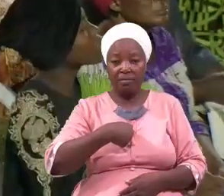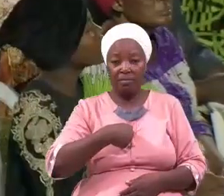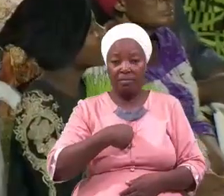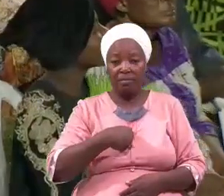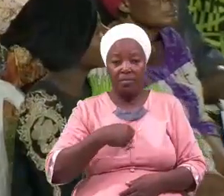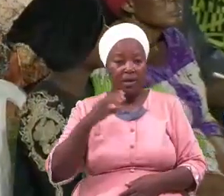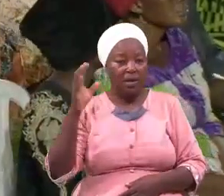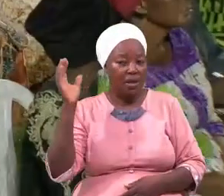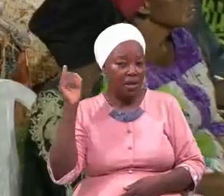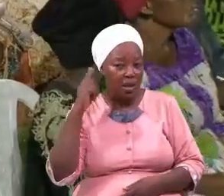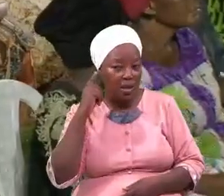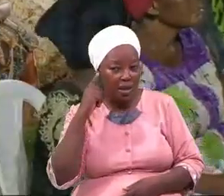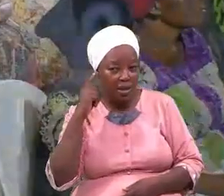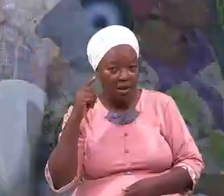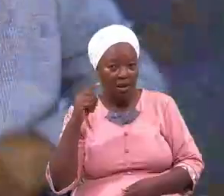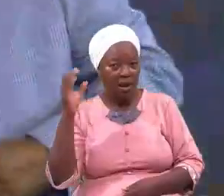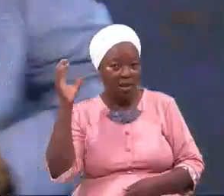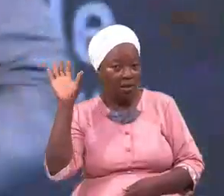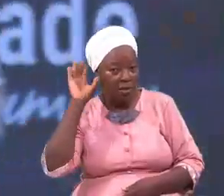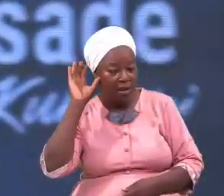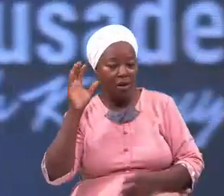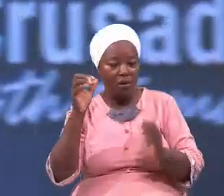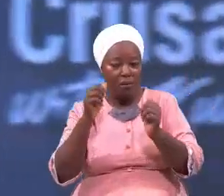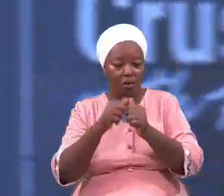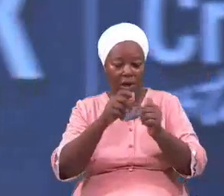Hearing with personalization.